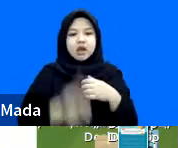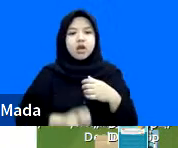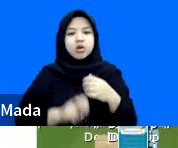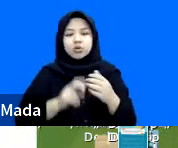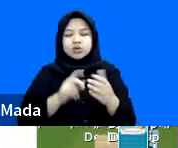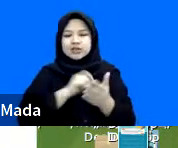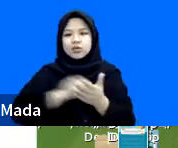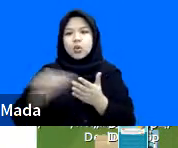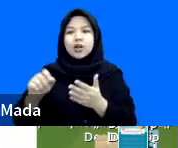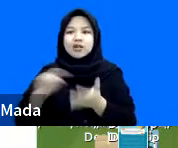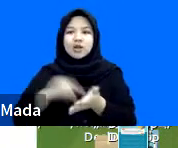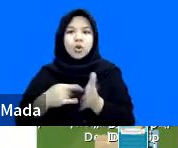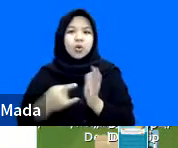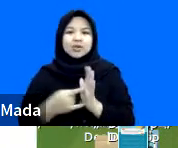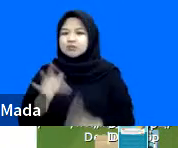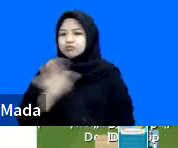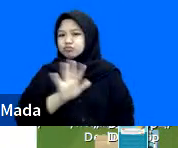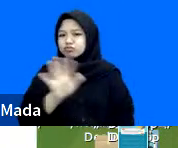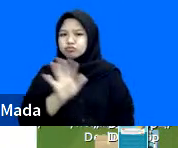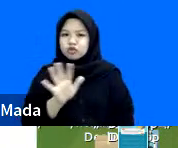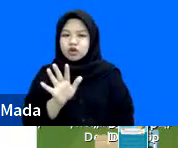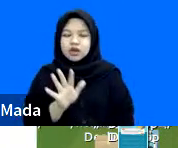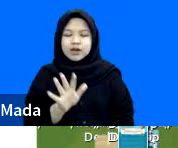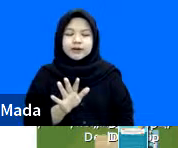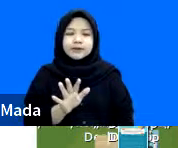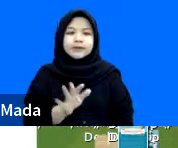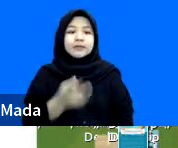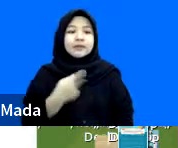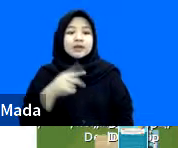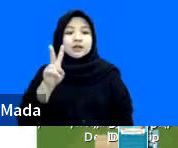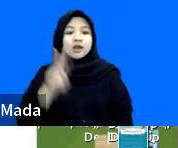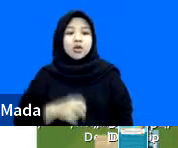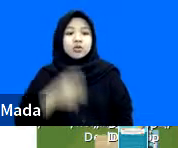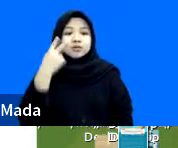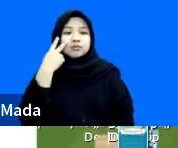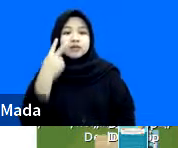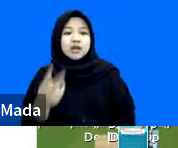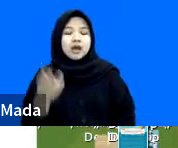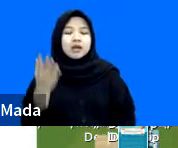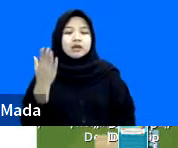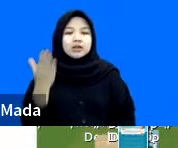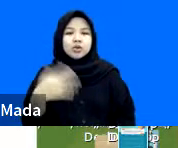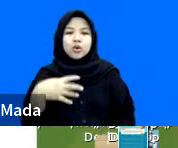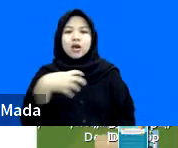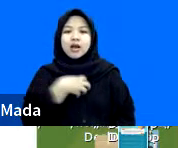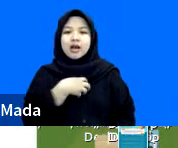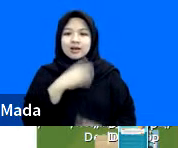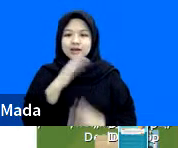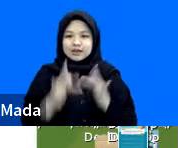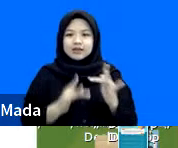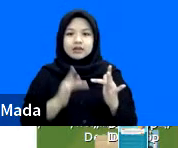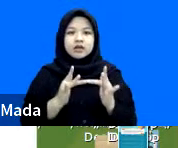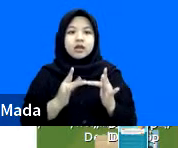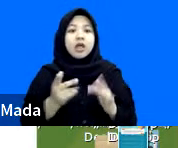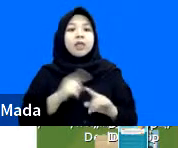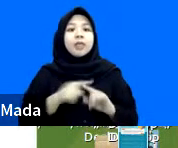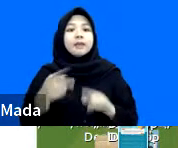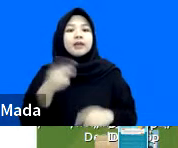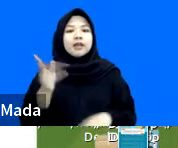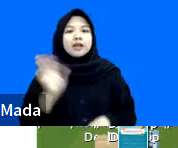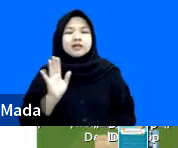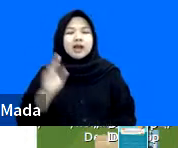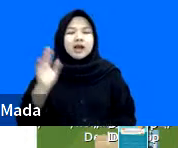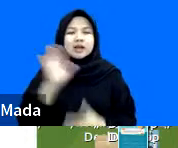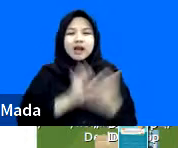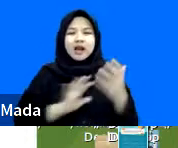digital technology. In today's world, we should see it as a right, the right to internet. But we should not confuse that with the right to education, which